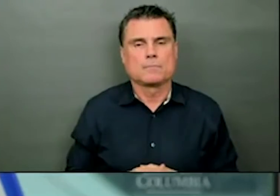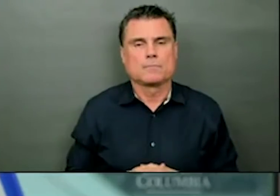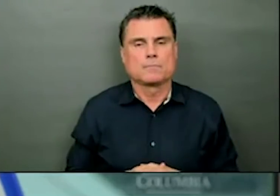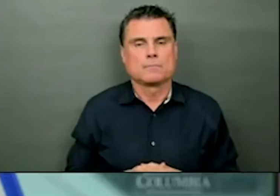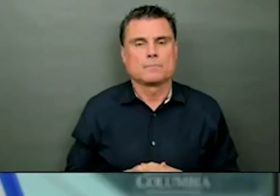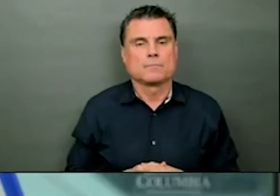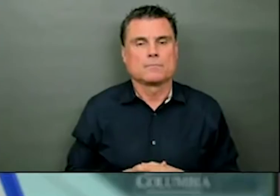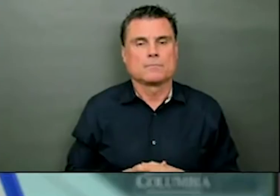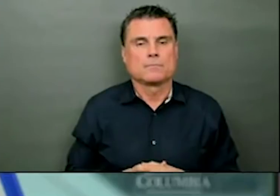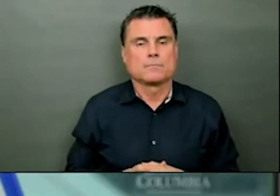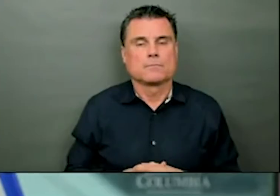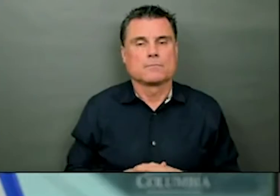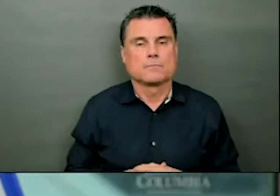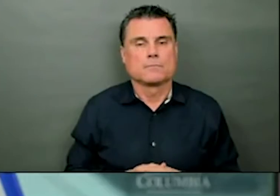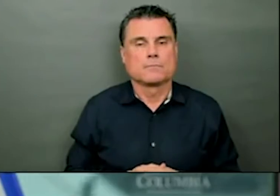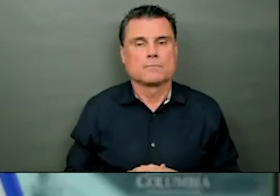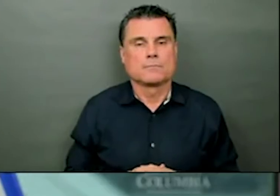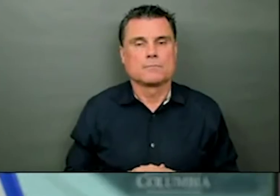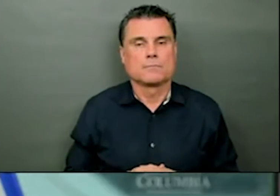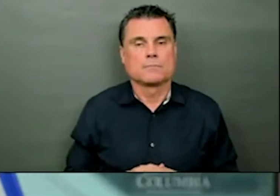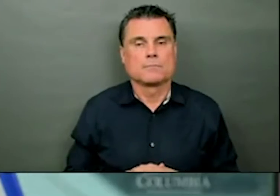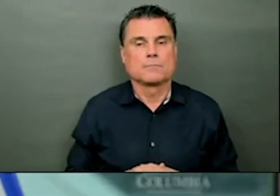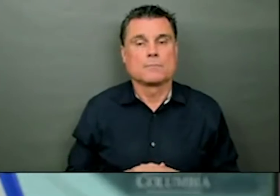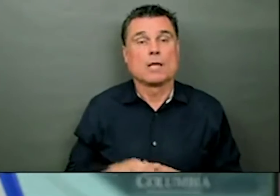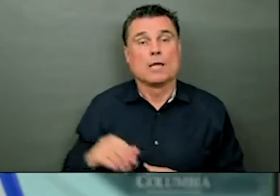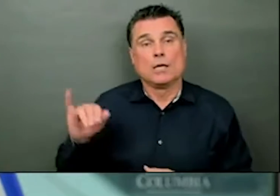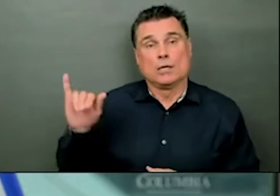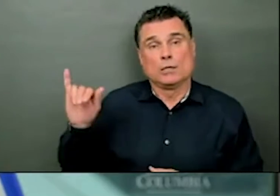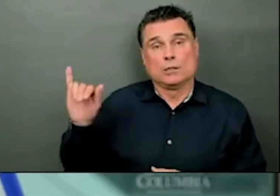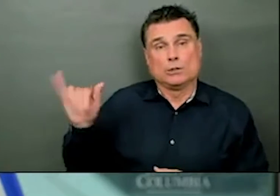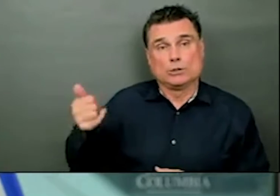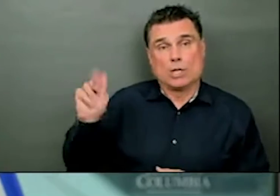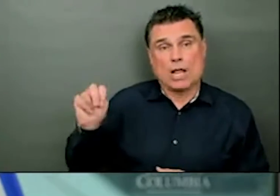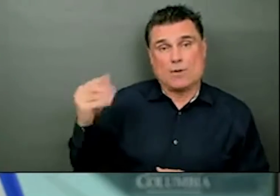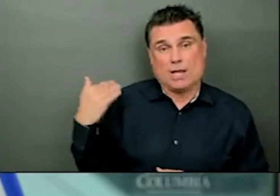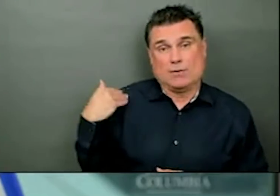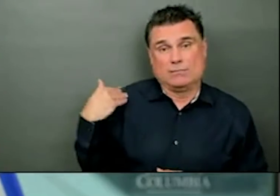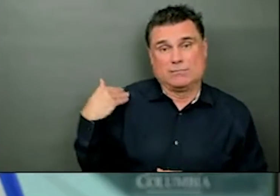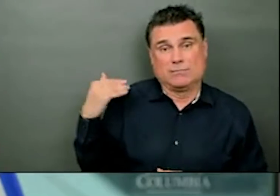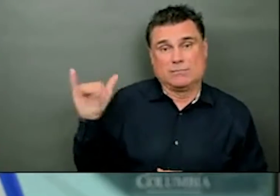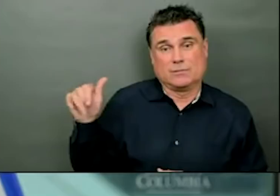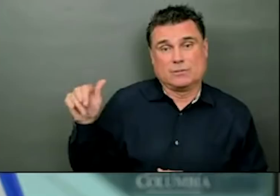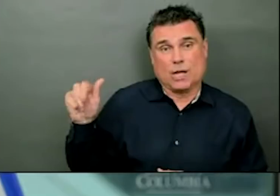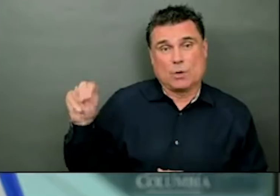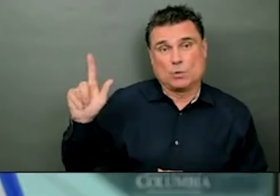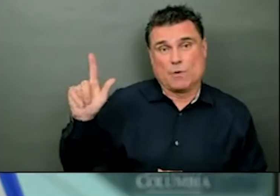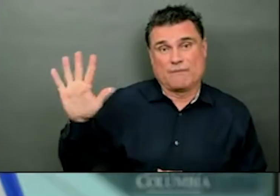of surgeries completed from January 25th to January 31st was